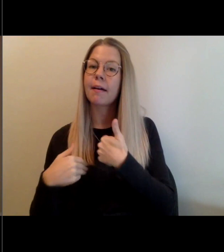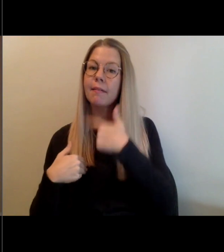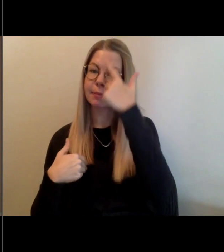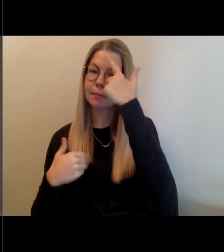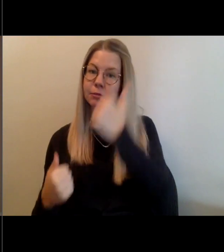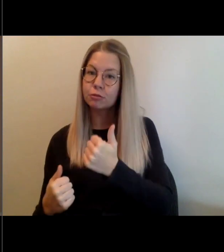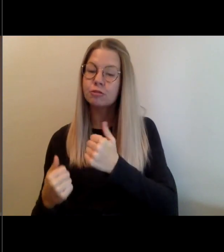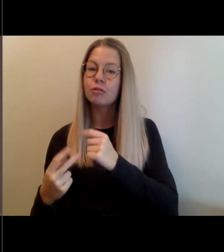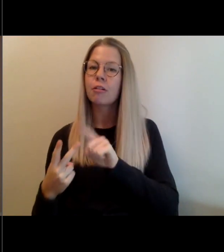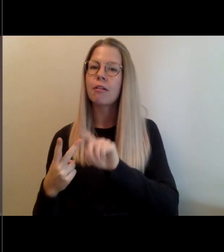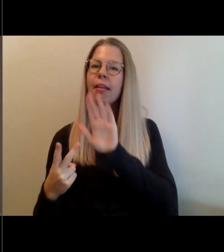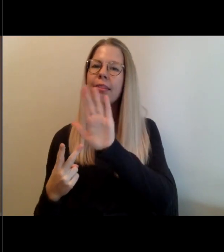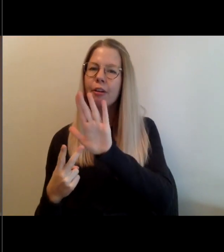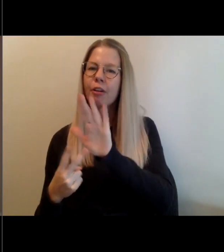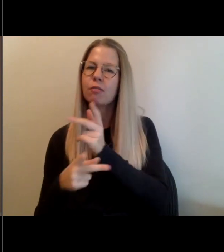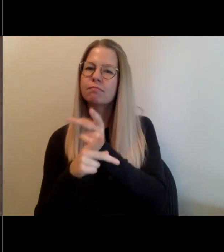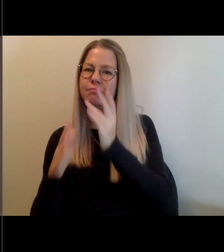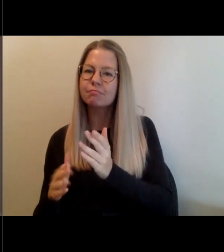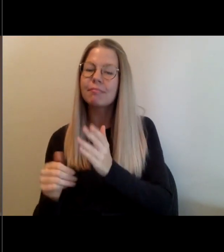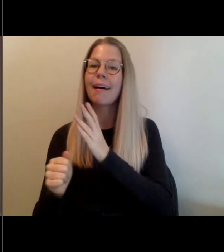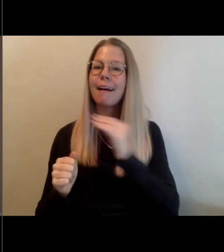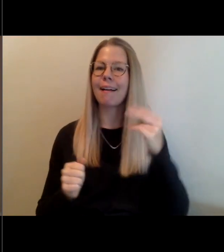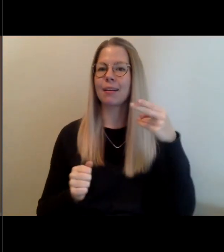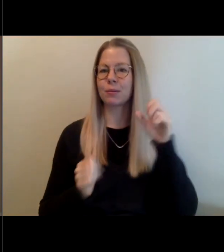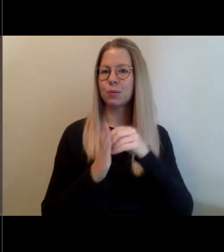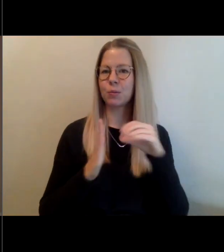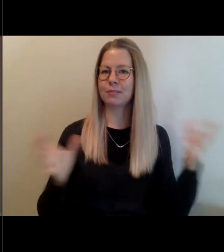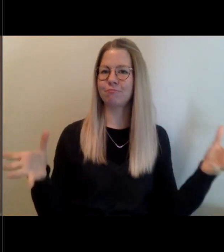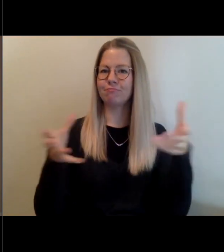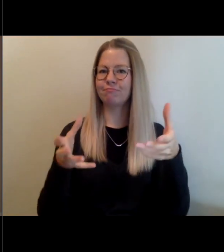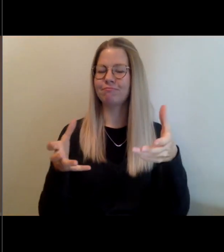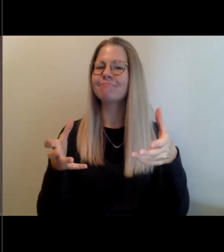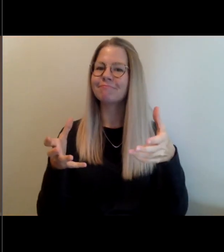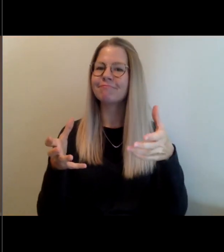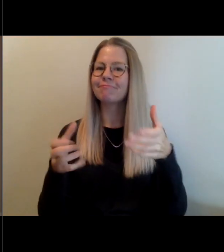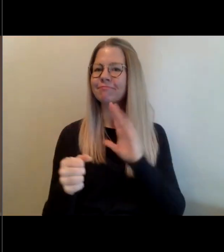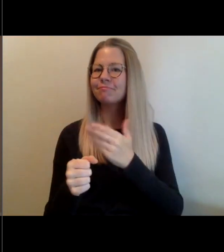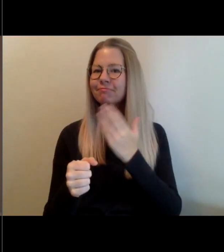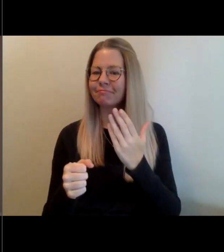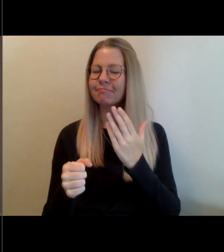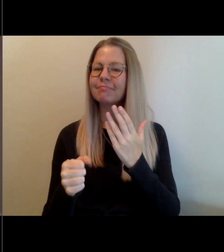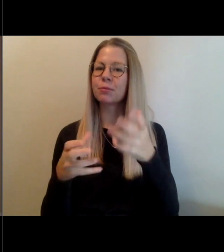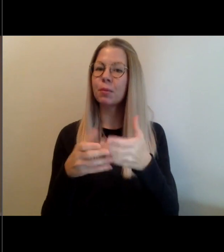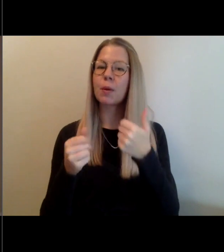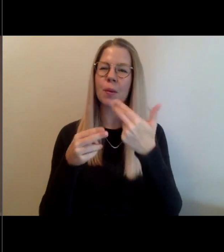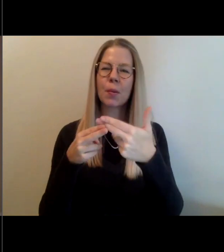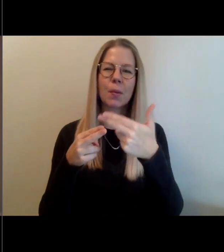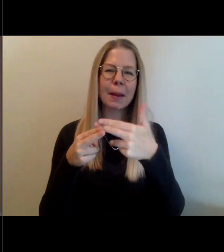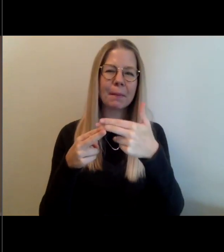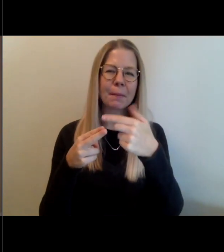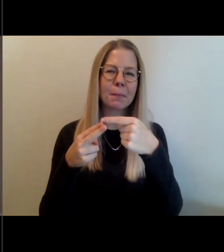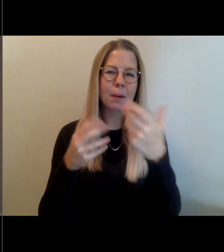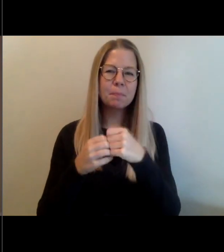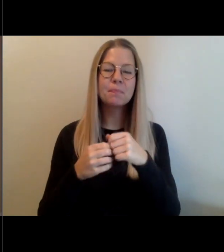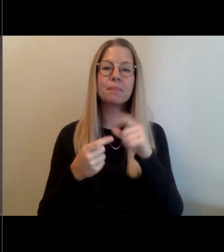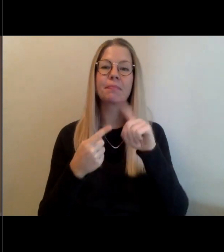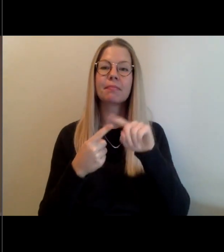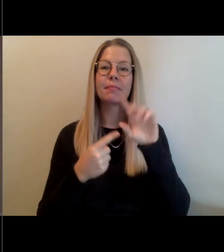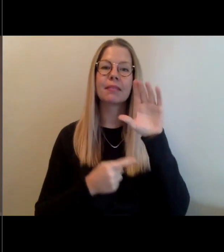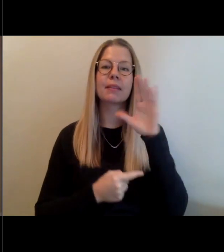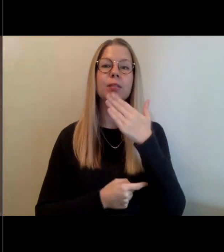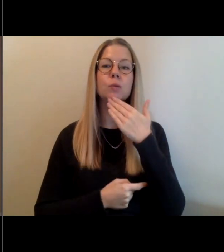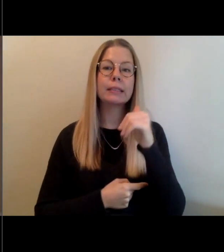was the name of the choir? Was it A, the Sweet Singers, B, the Noteworthy